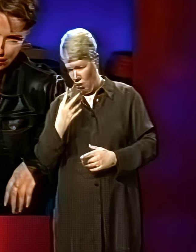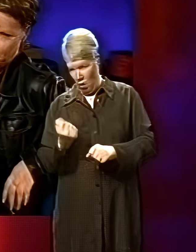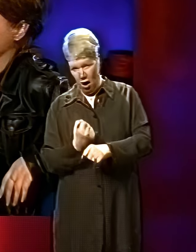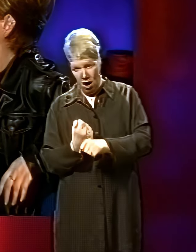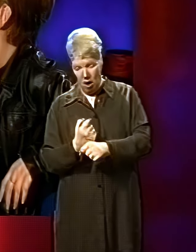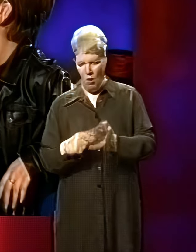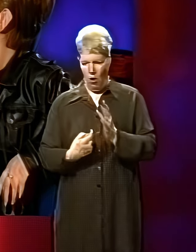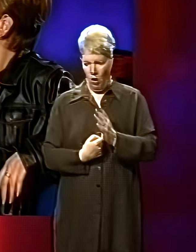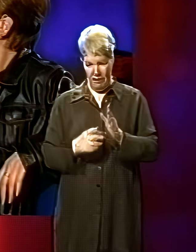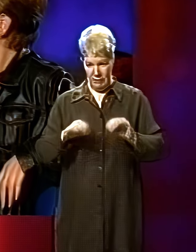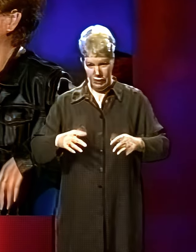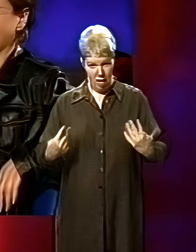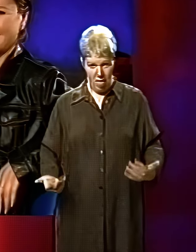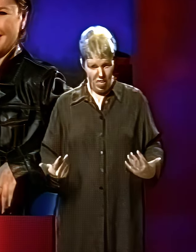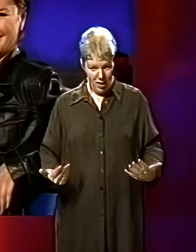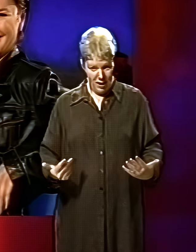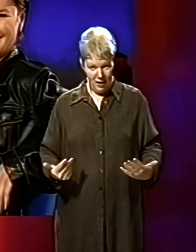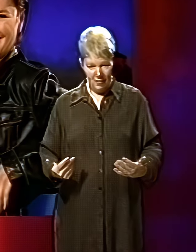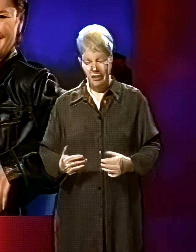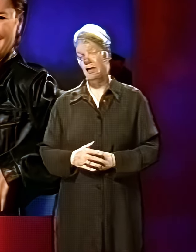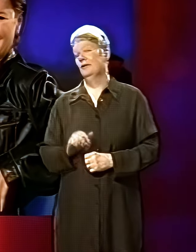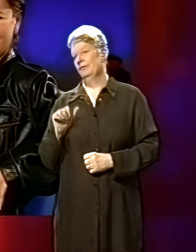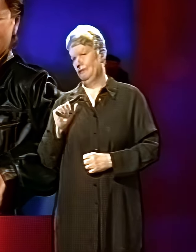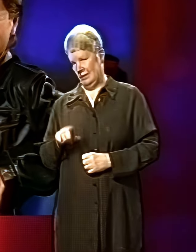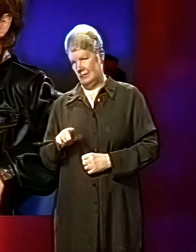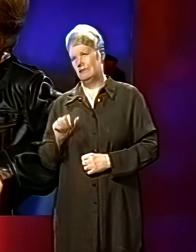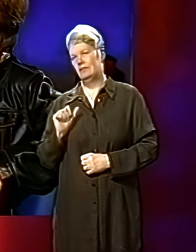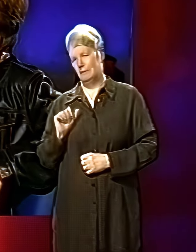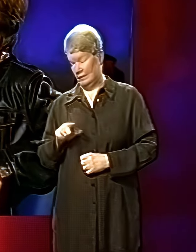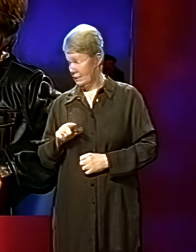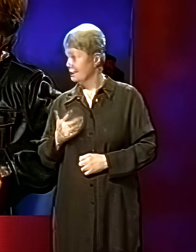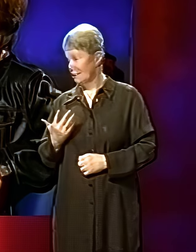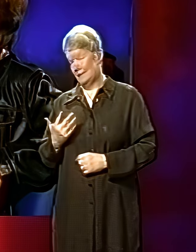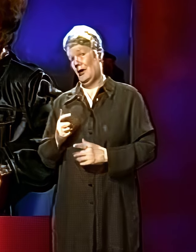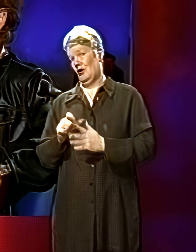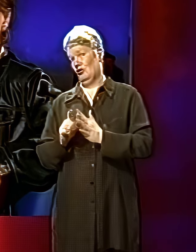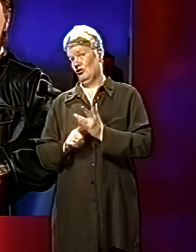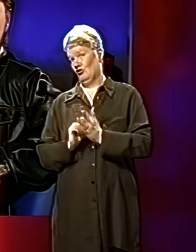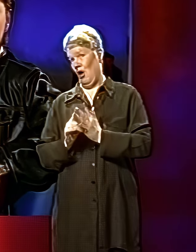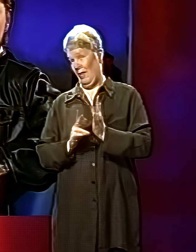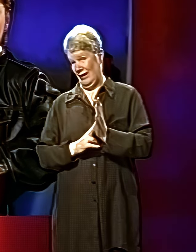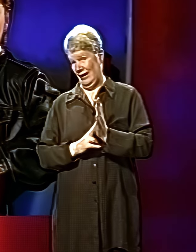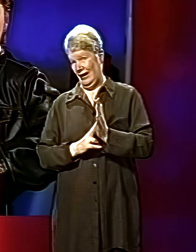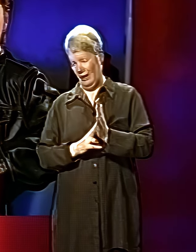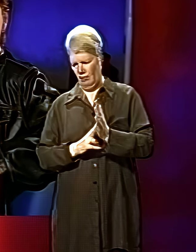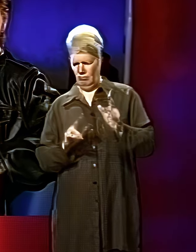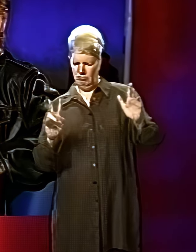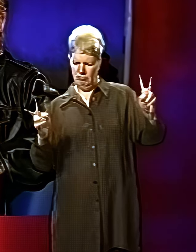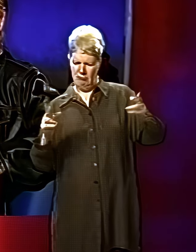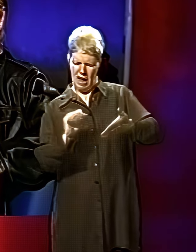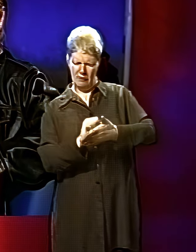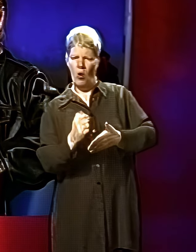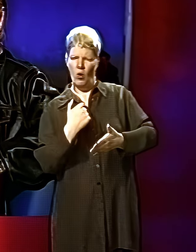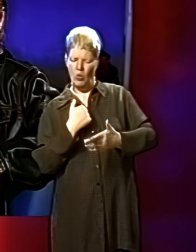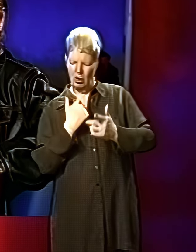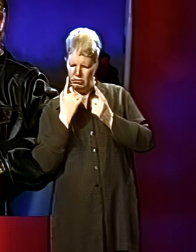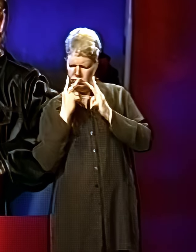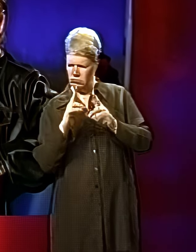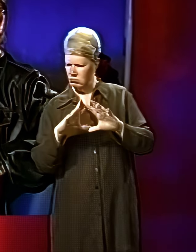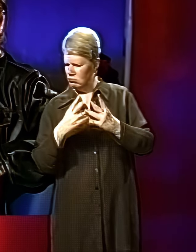finished at all. Yep. Some of you felt that the dolphin advertising claim, we take care of absolutely